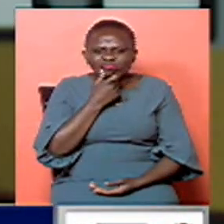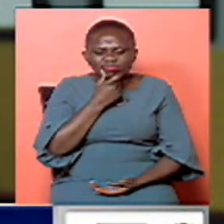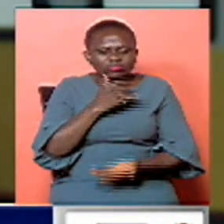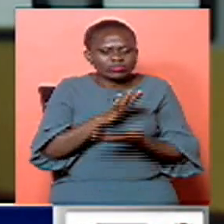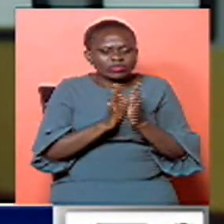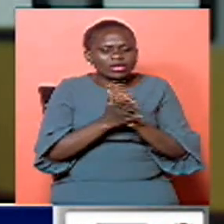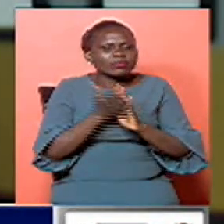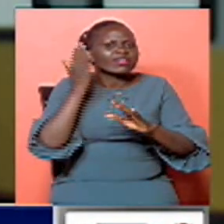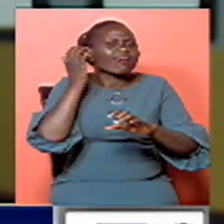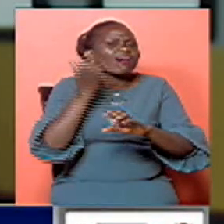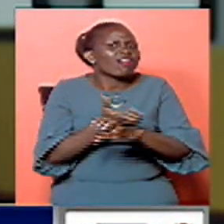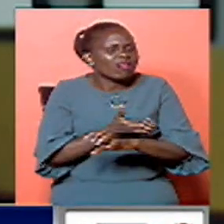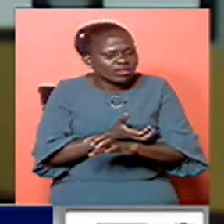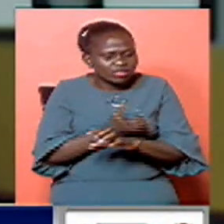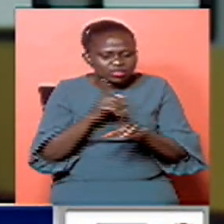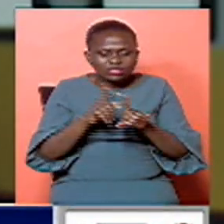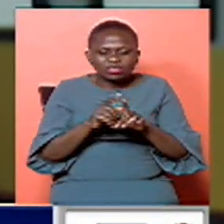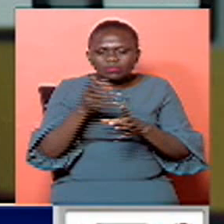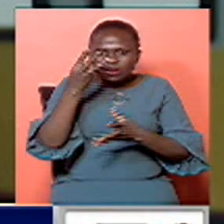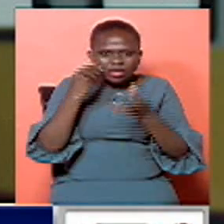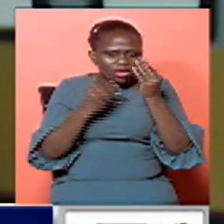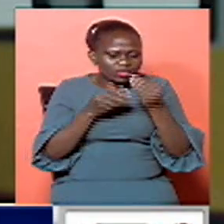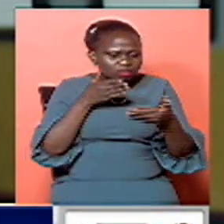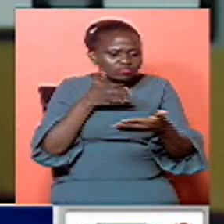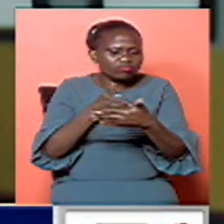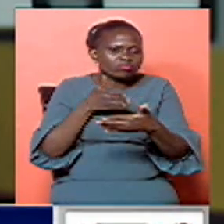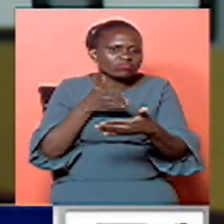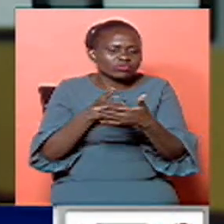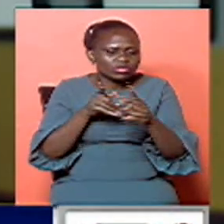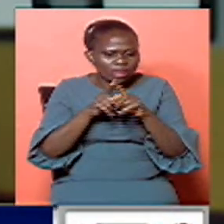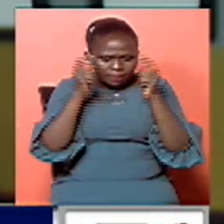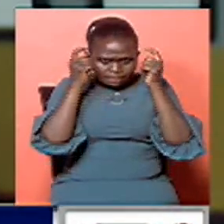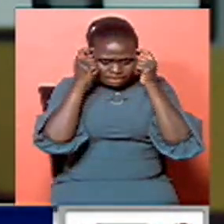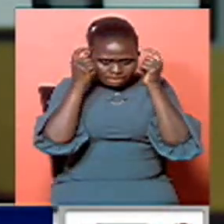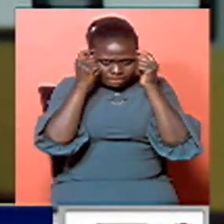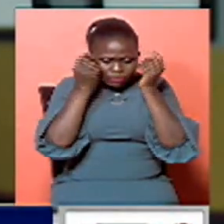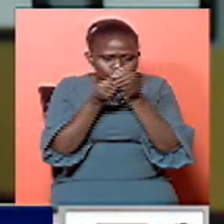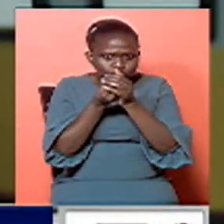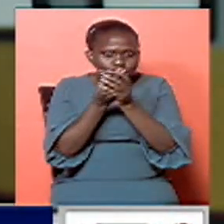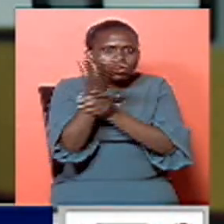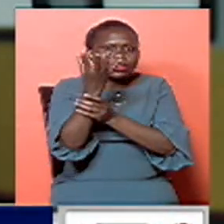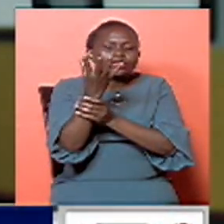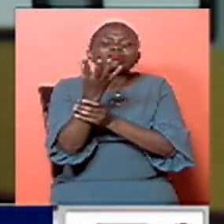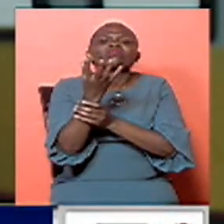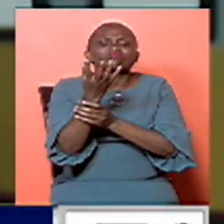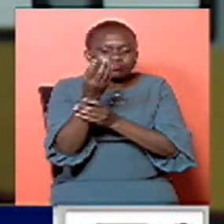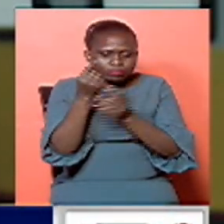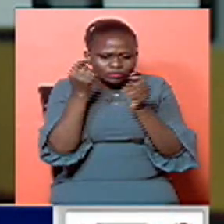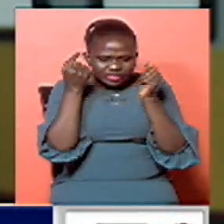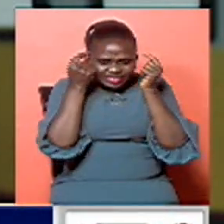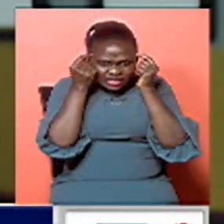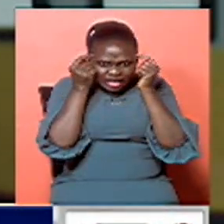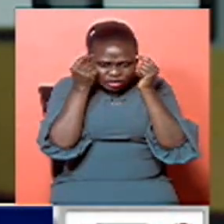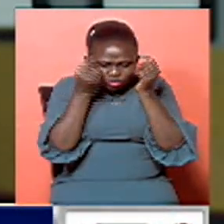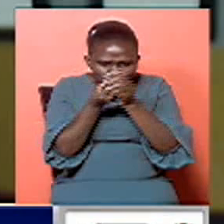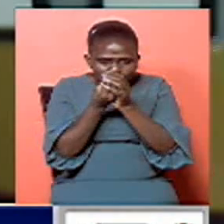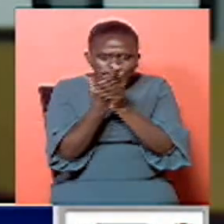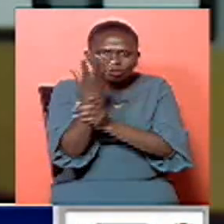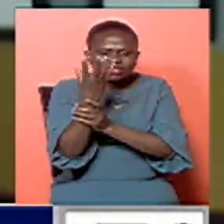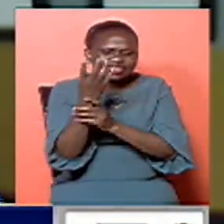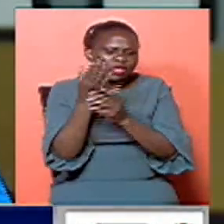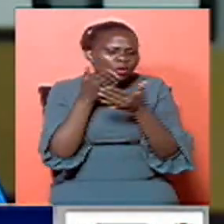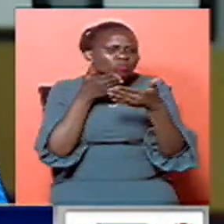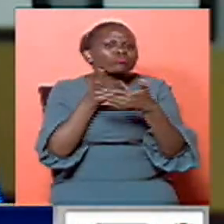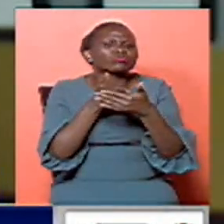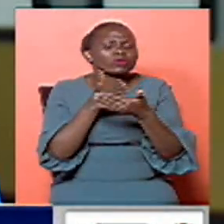bit complex and makes the learning, the cognitive growth, the intellectual growth, it gets